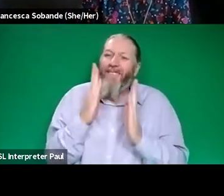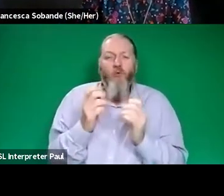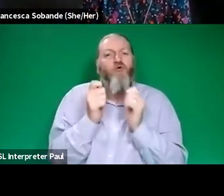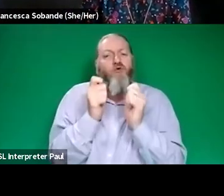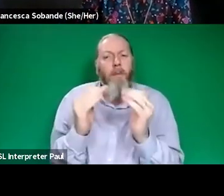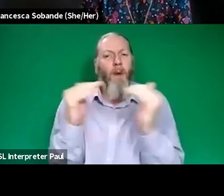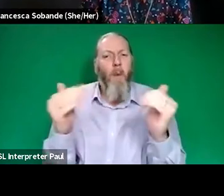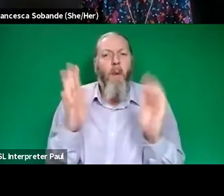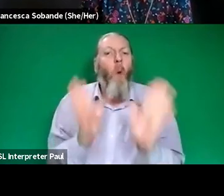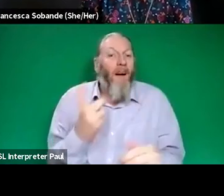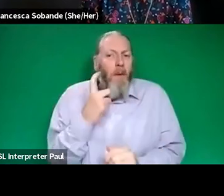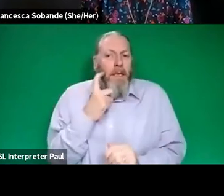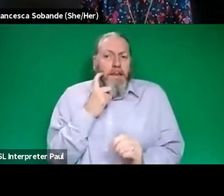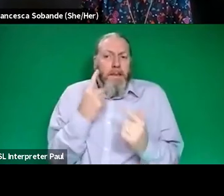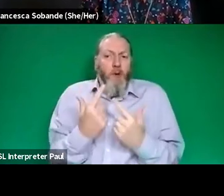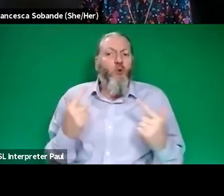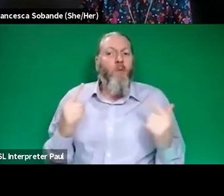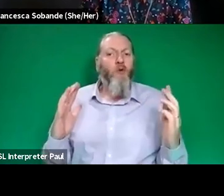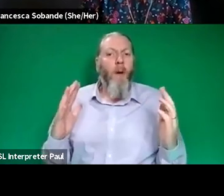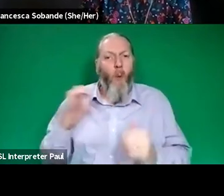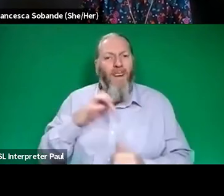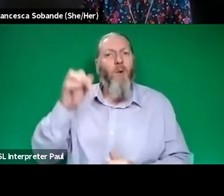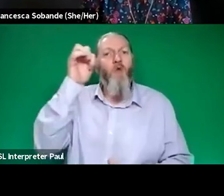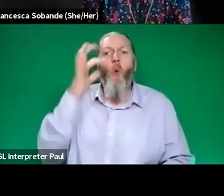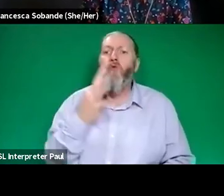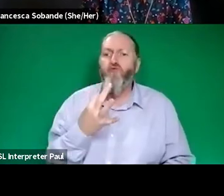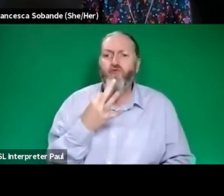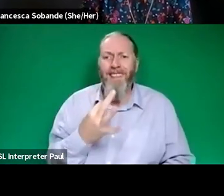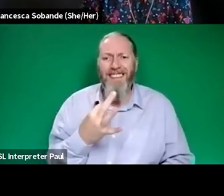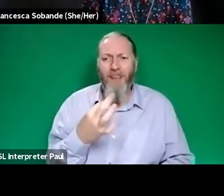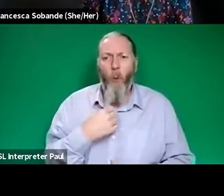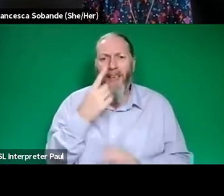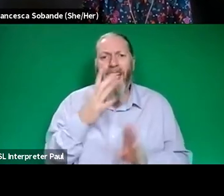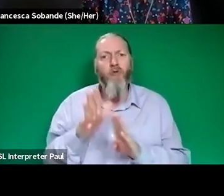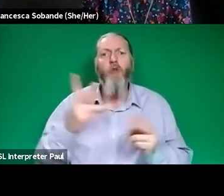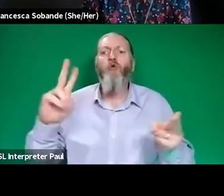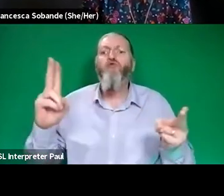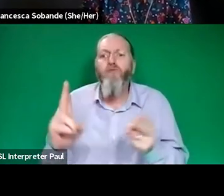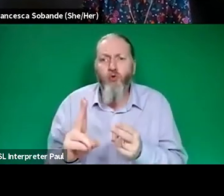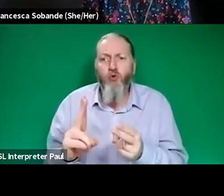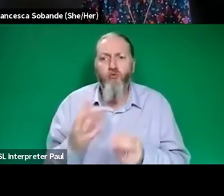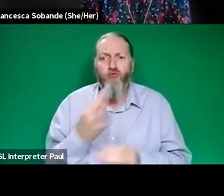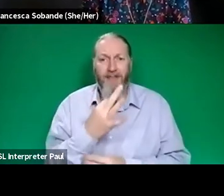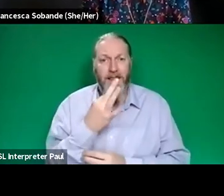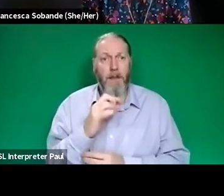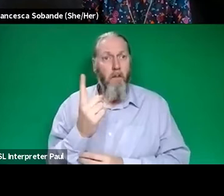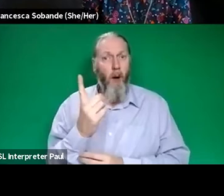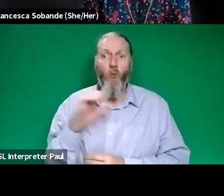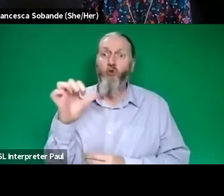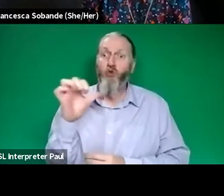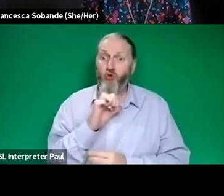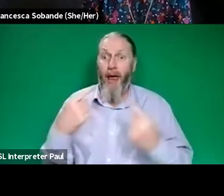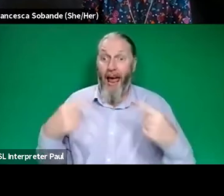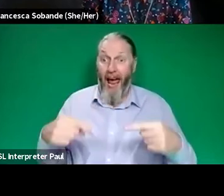know what the risks are, mitigate them as much as they can, but they should let people in, you know, on the expectations we